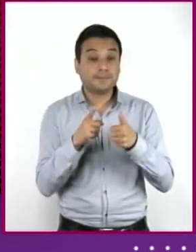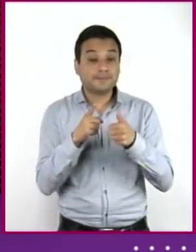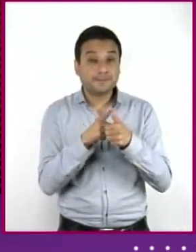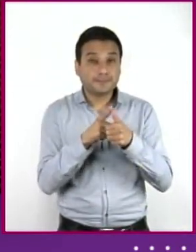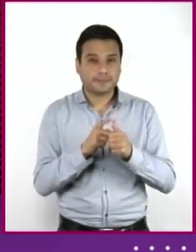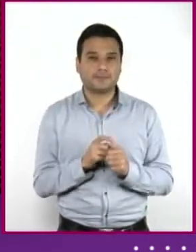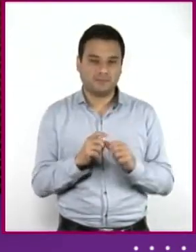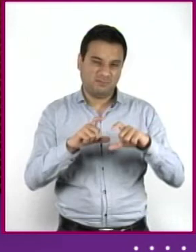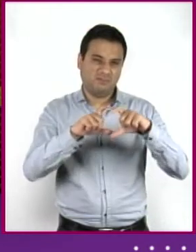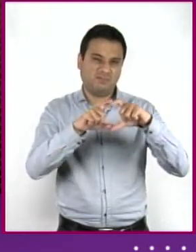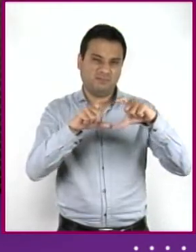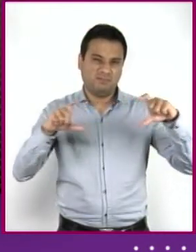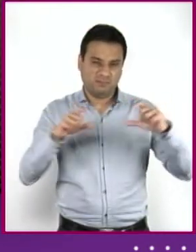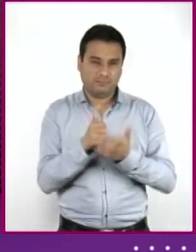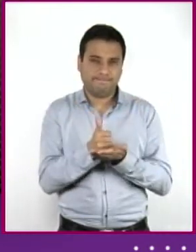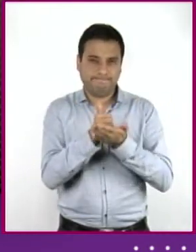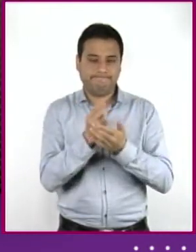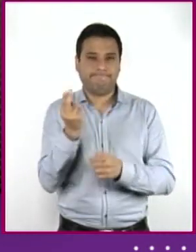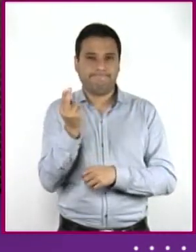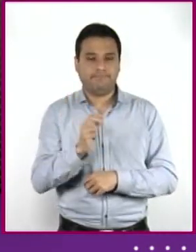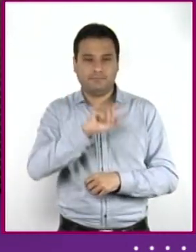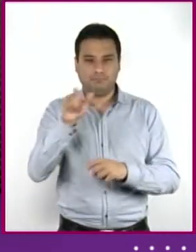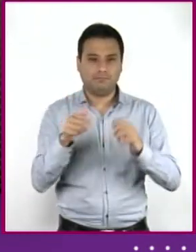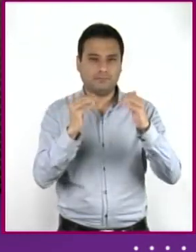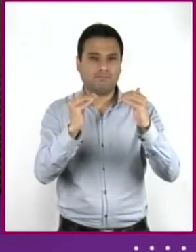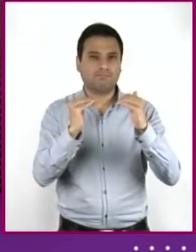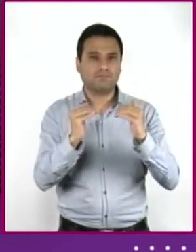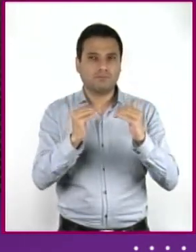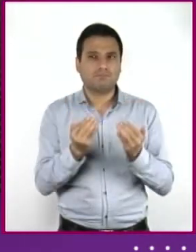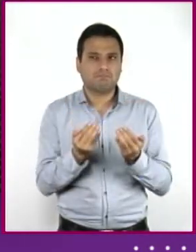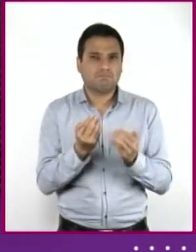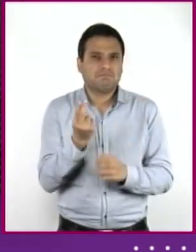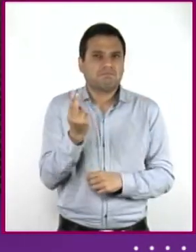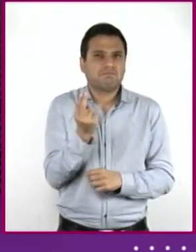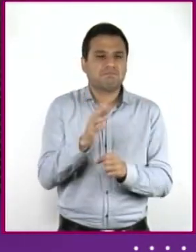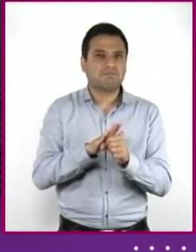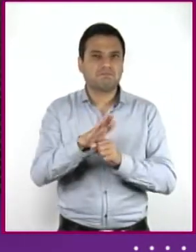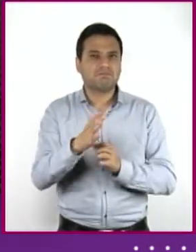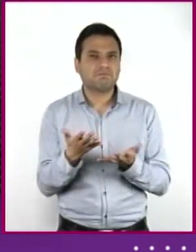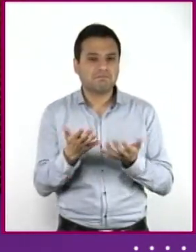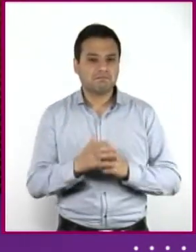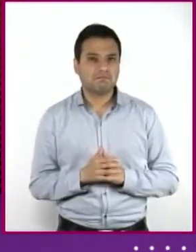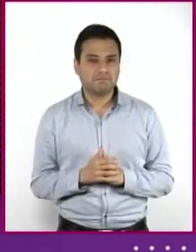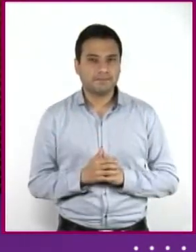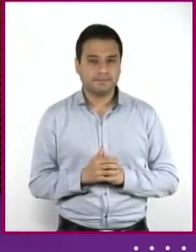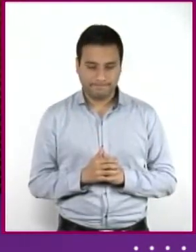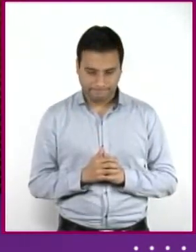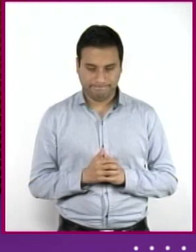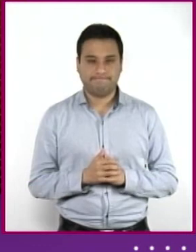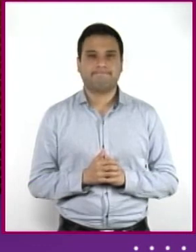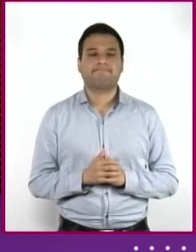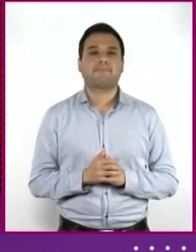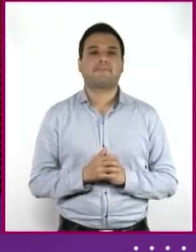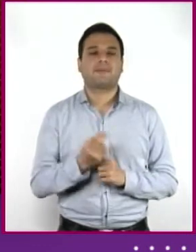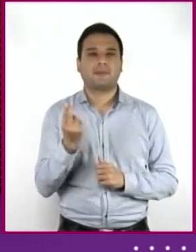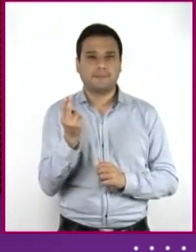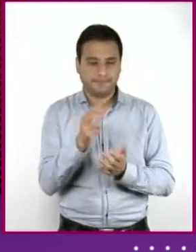help wanted. Then you have to write what you need. Help wanted.